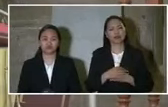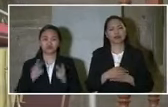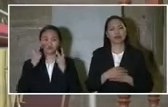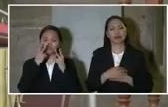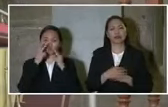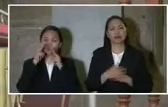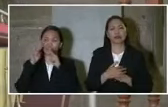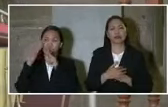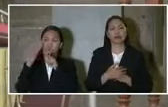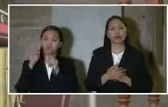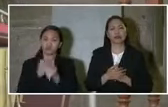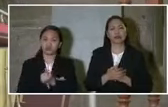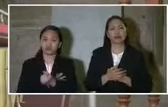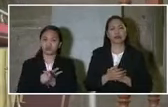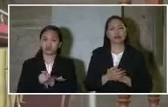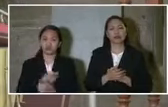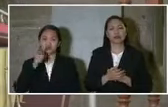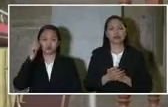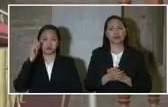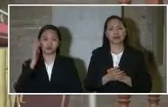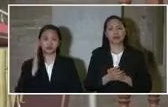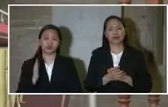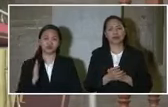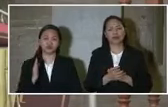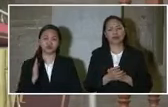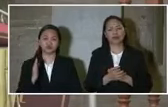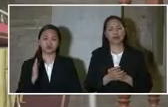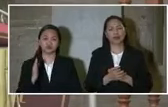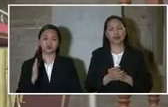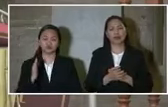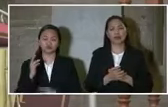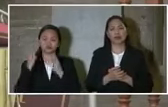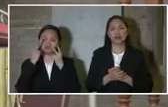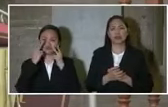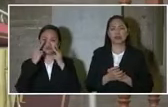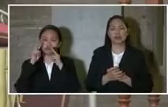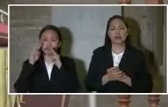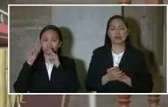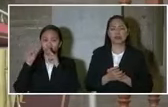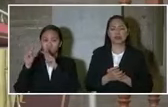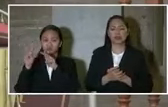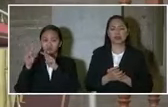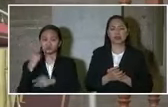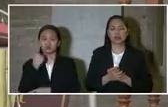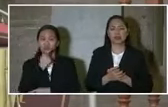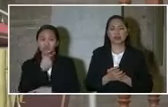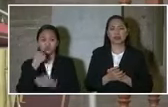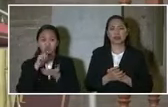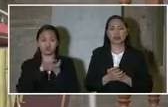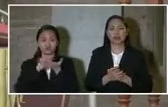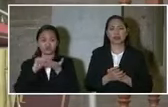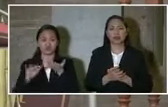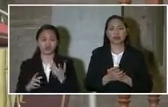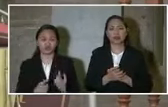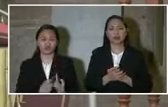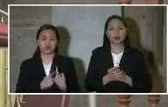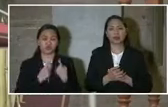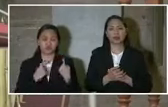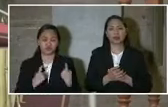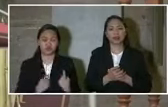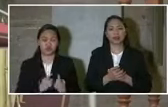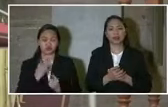Behold the Lamb of God. Behold Him who takes away the sins of